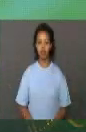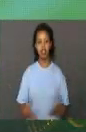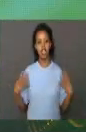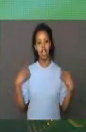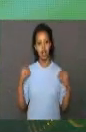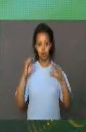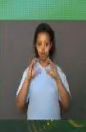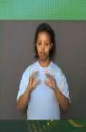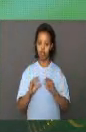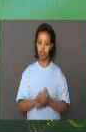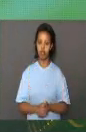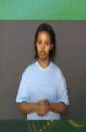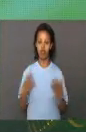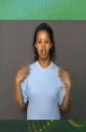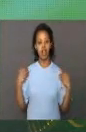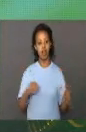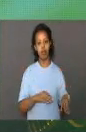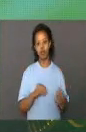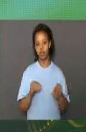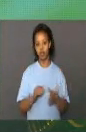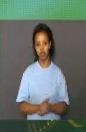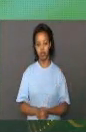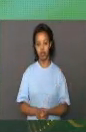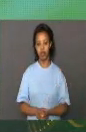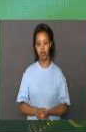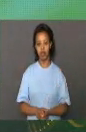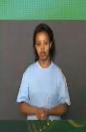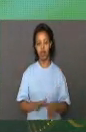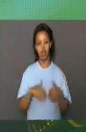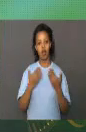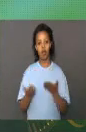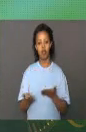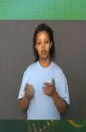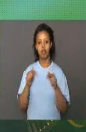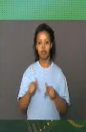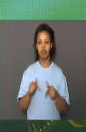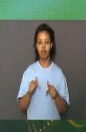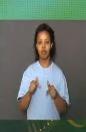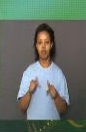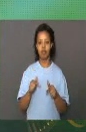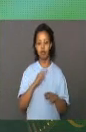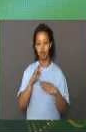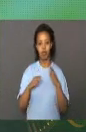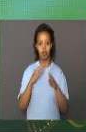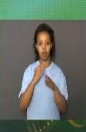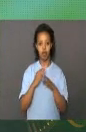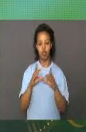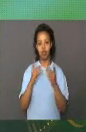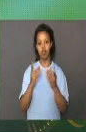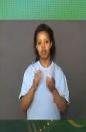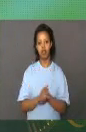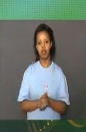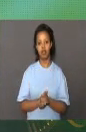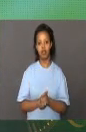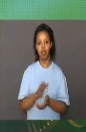Hello, teacher. Hello, students. Welcome to today's lesson on biology